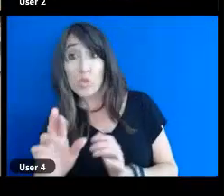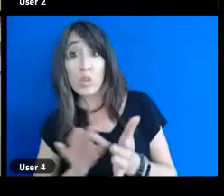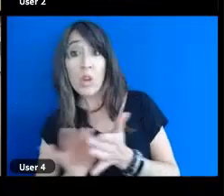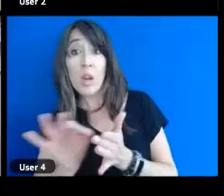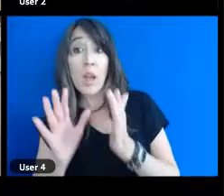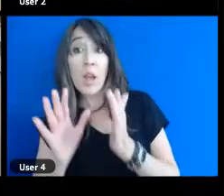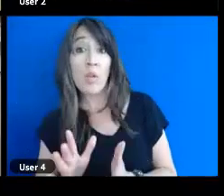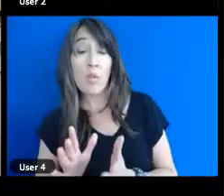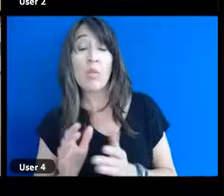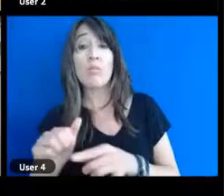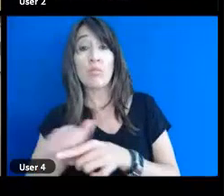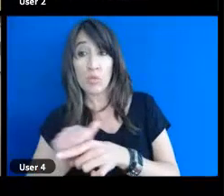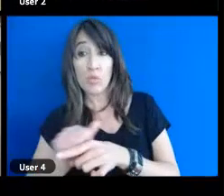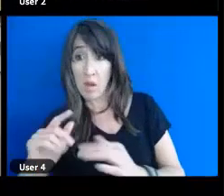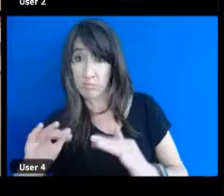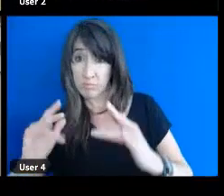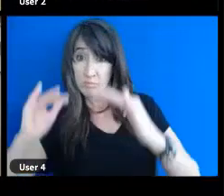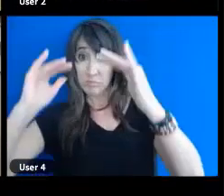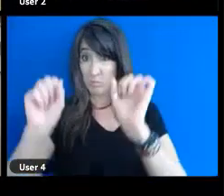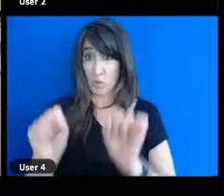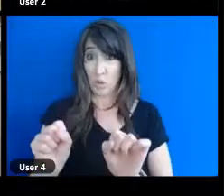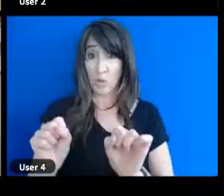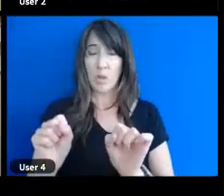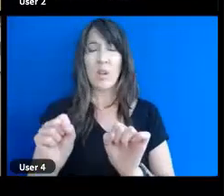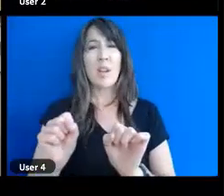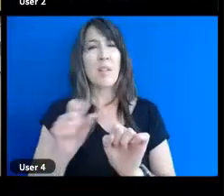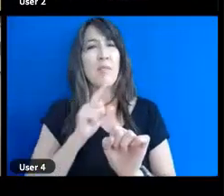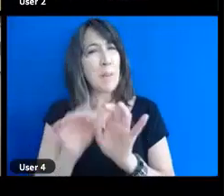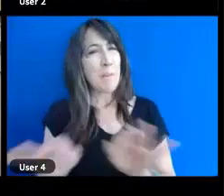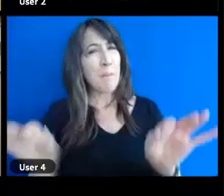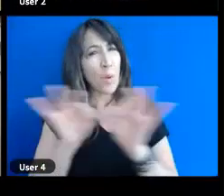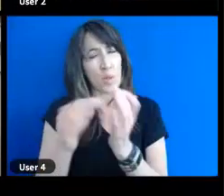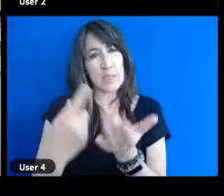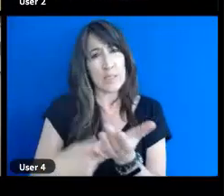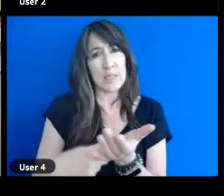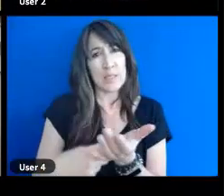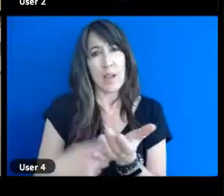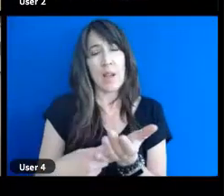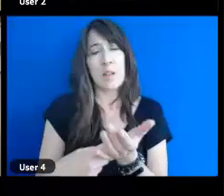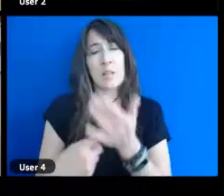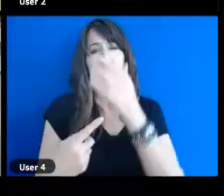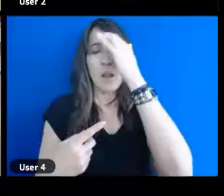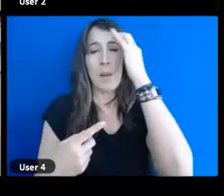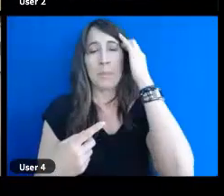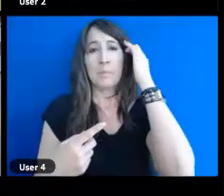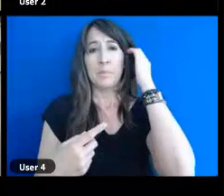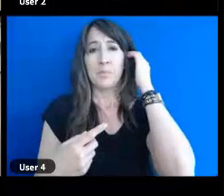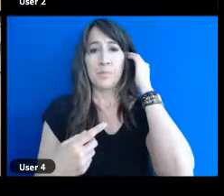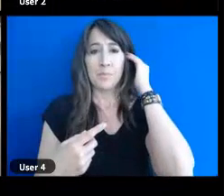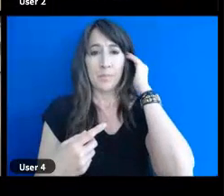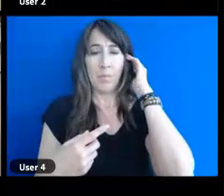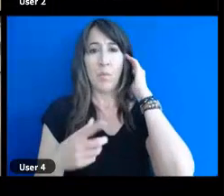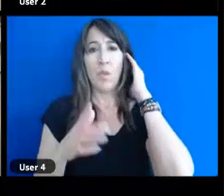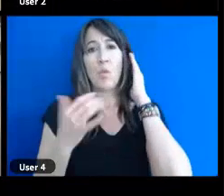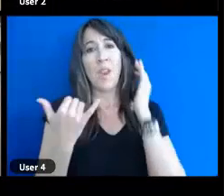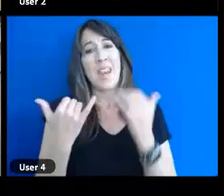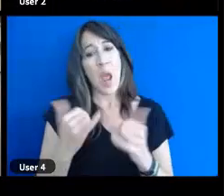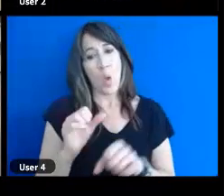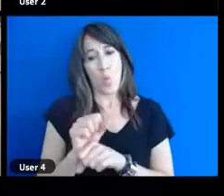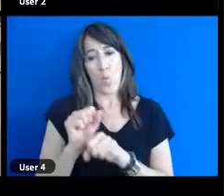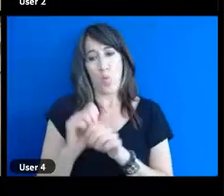you could actually afford to bring in somebody who's perhaps a little bit more junior and train them up. It's really important to talk a little bit about